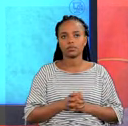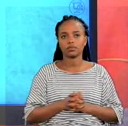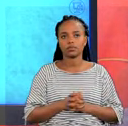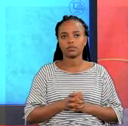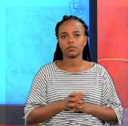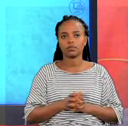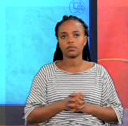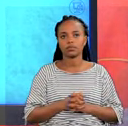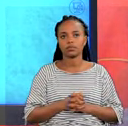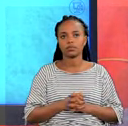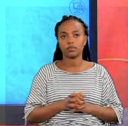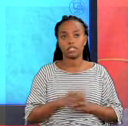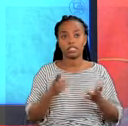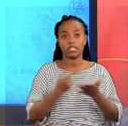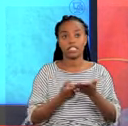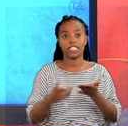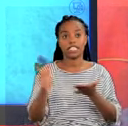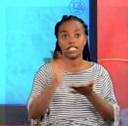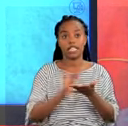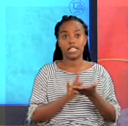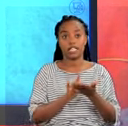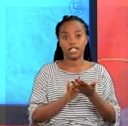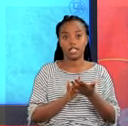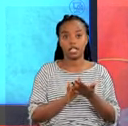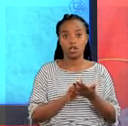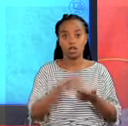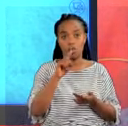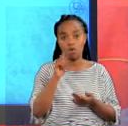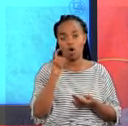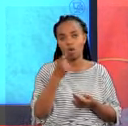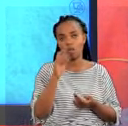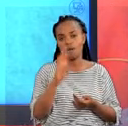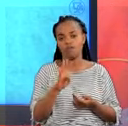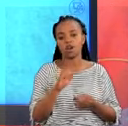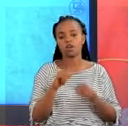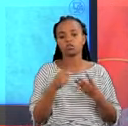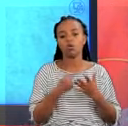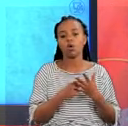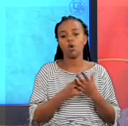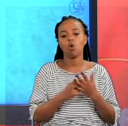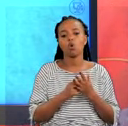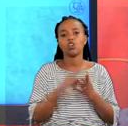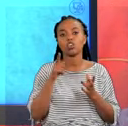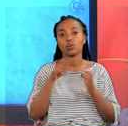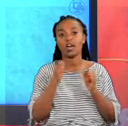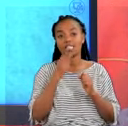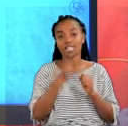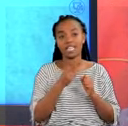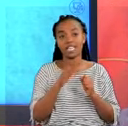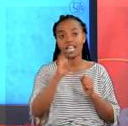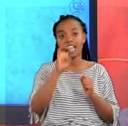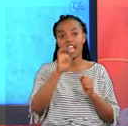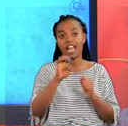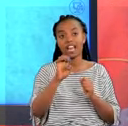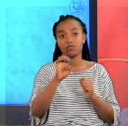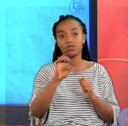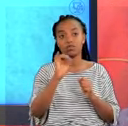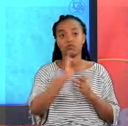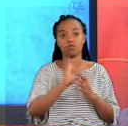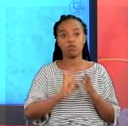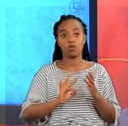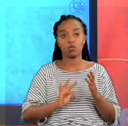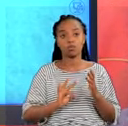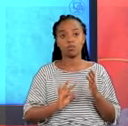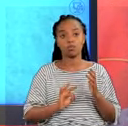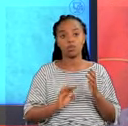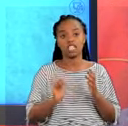1, 13. And this center, it is at 1, 4. So as you can see, the ellipse has this form. This